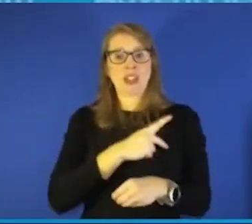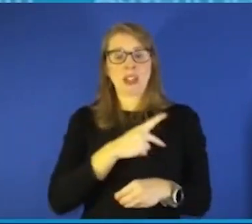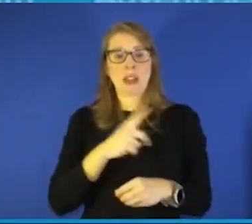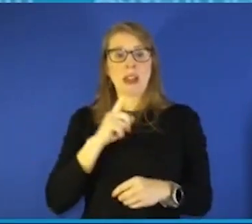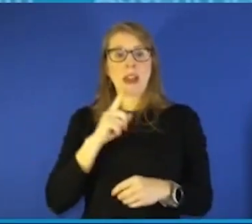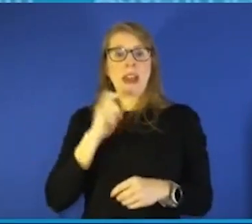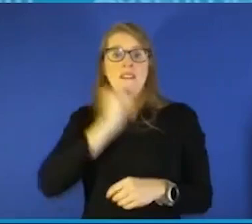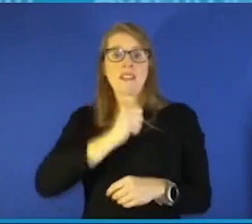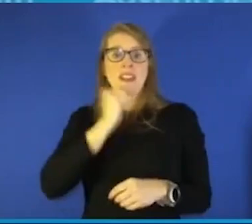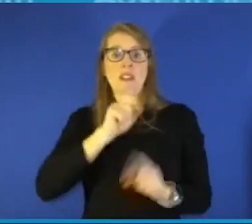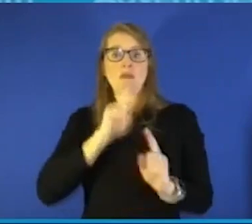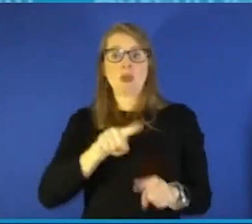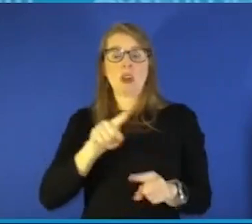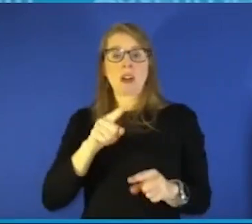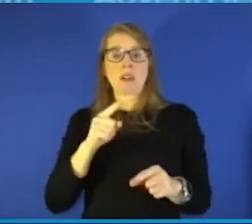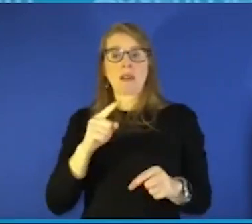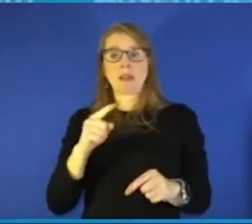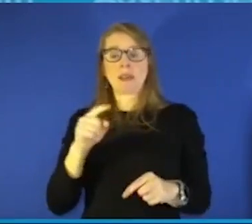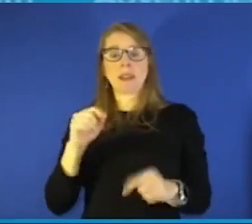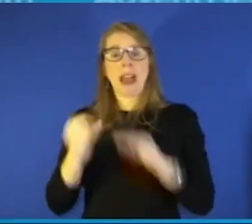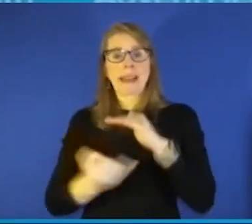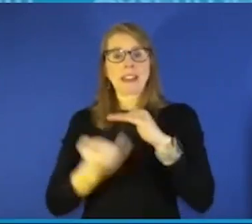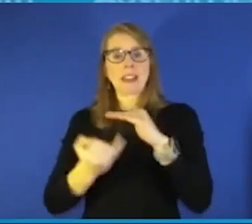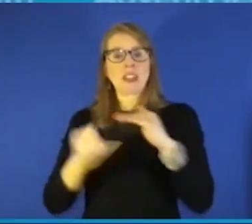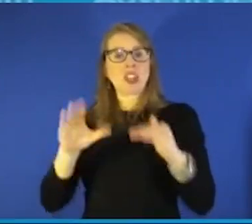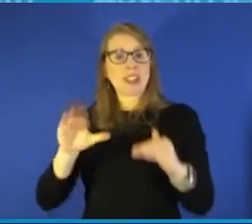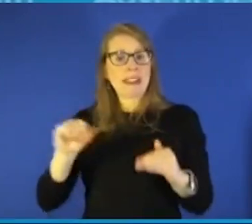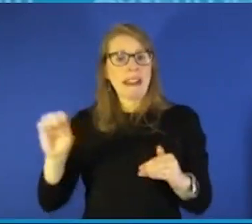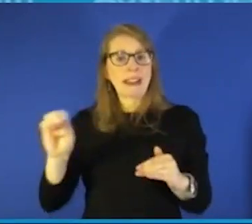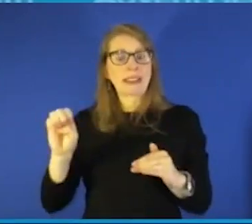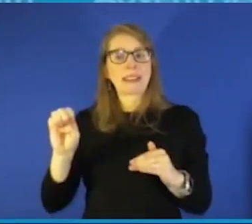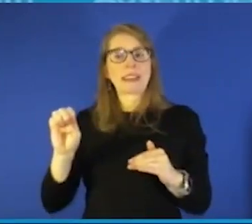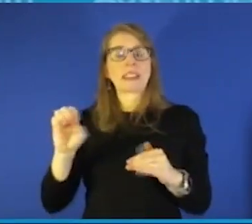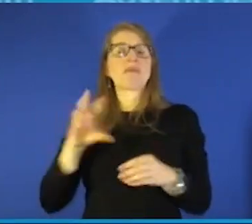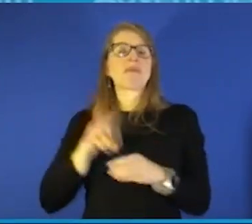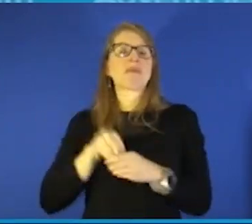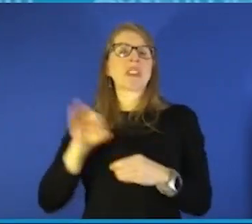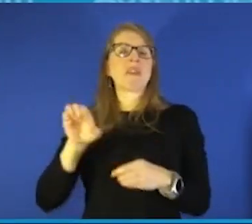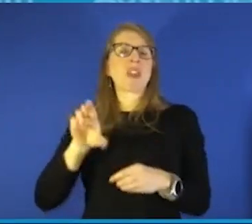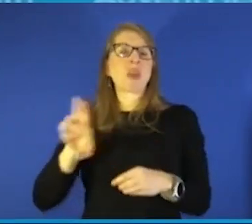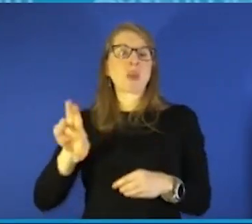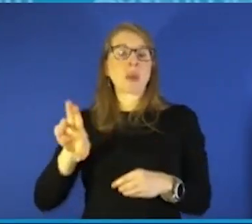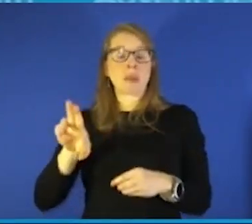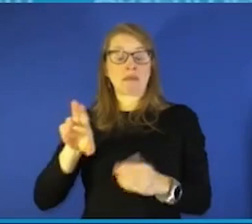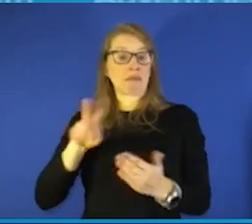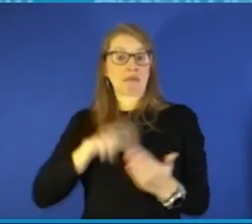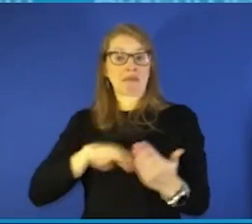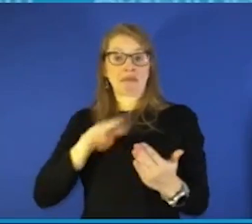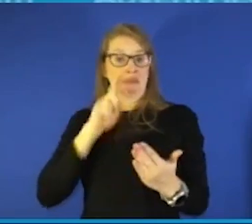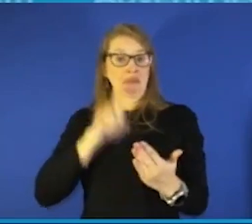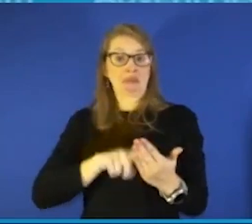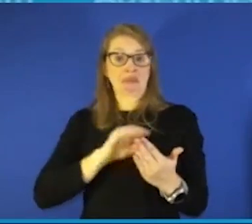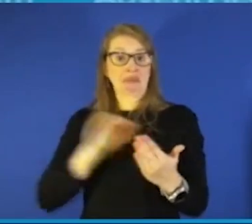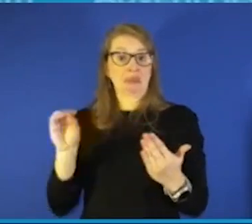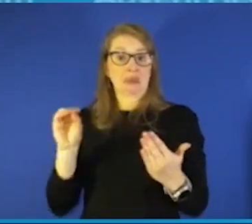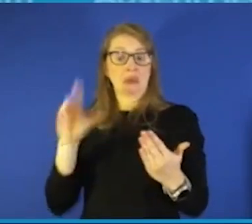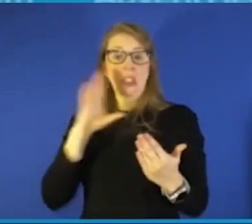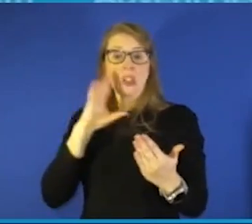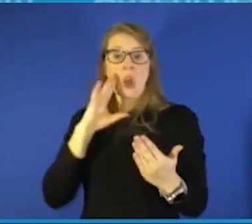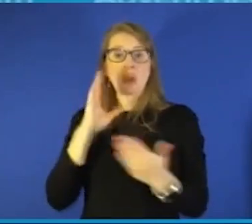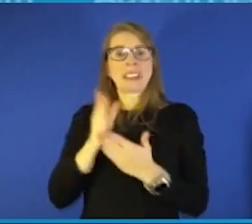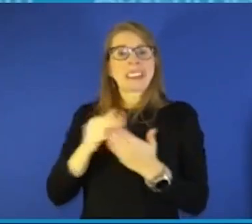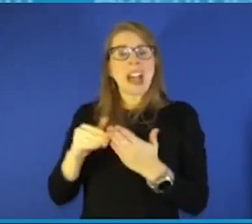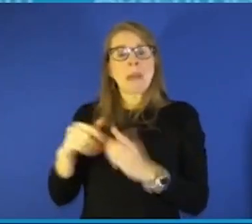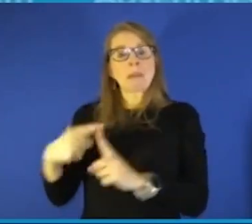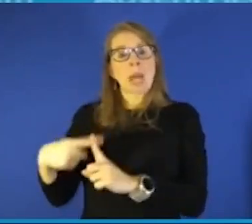our isolation cases, including influenza, and I haven't observed any. I know we've had some anecdotal